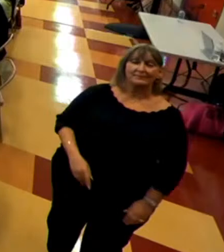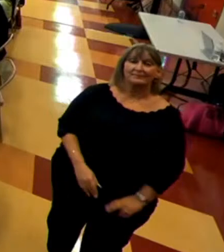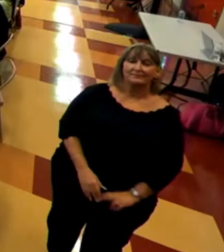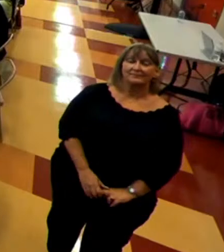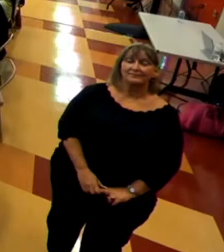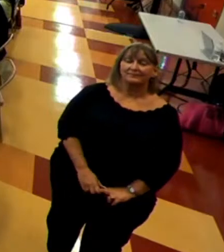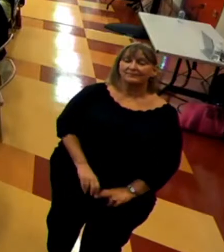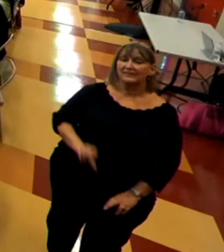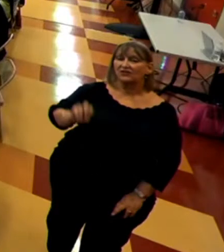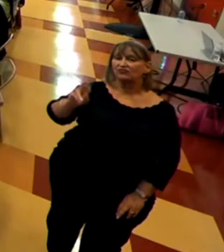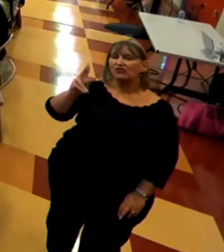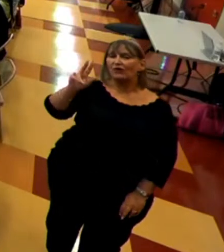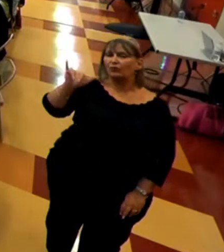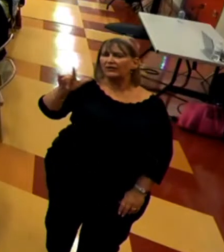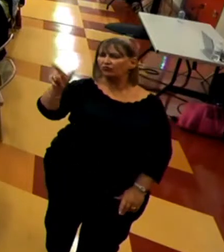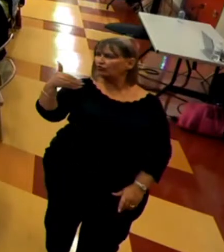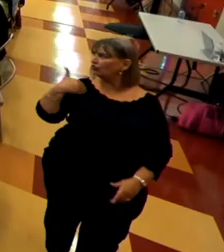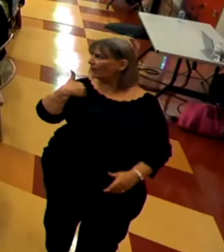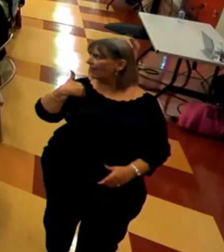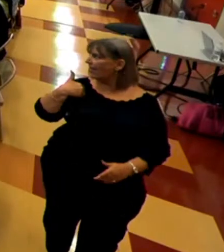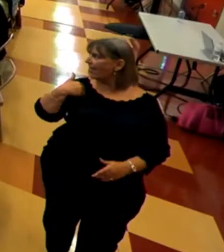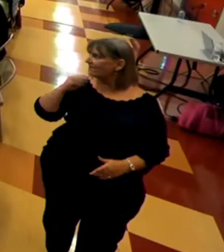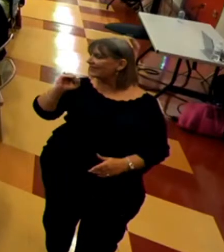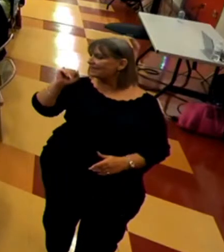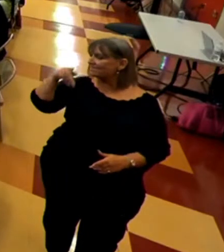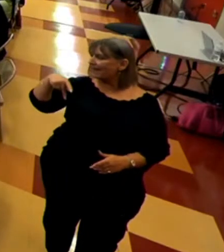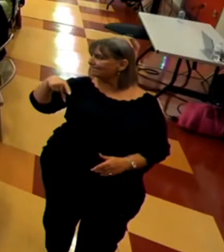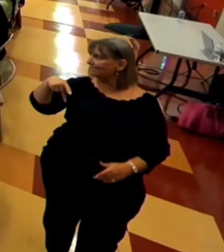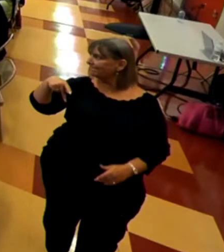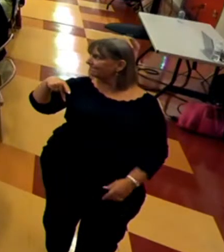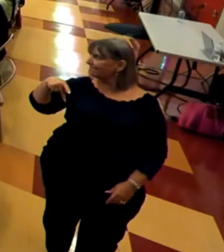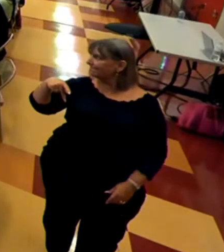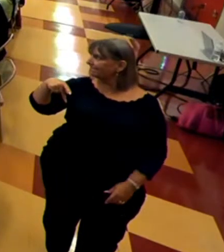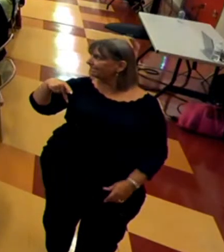Sherry, do you happen to have the proposed map for?